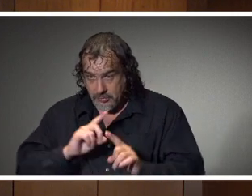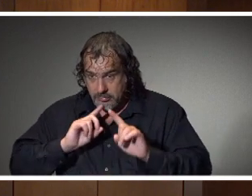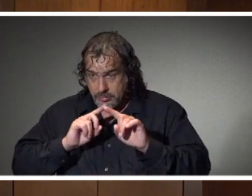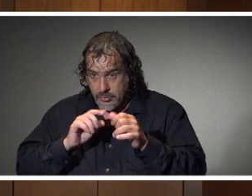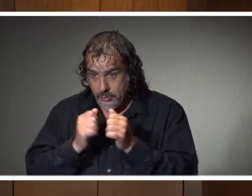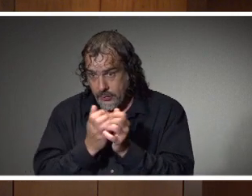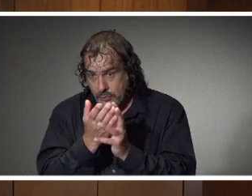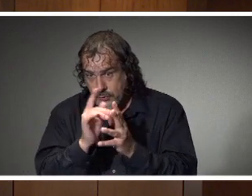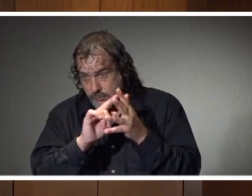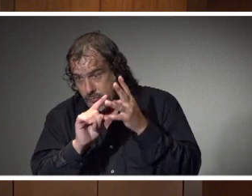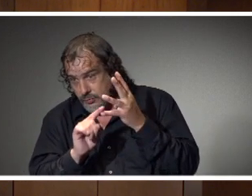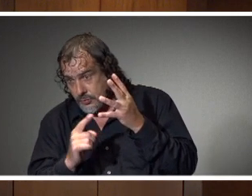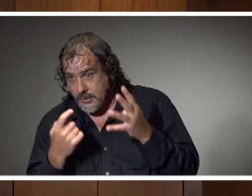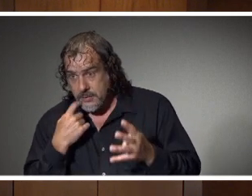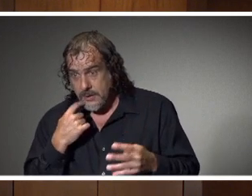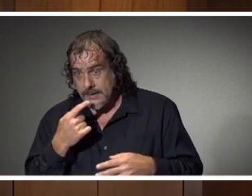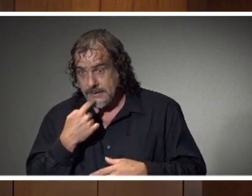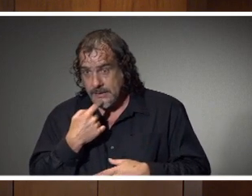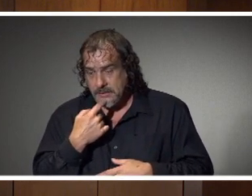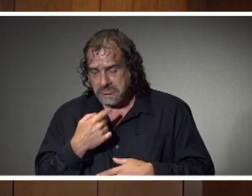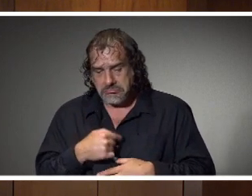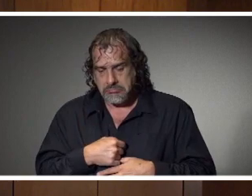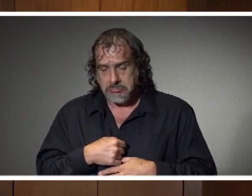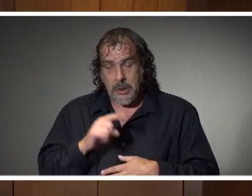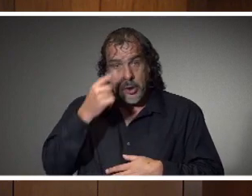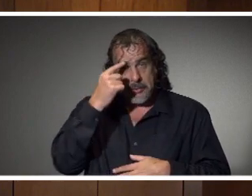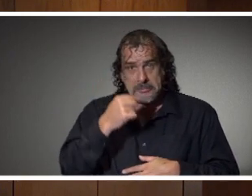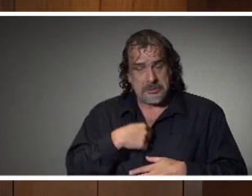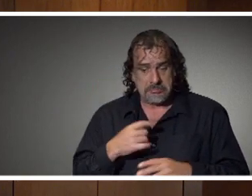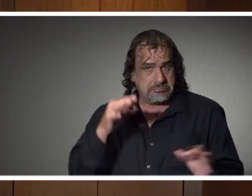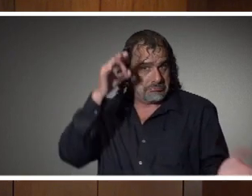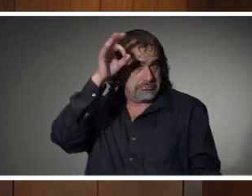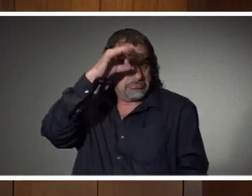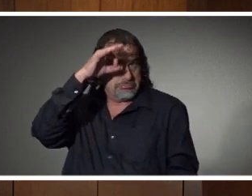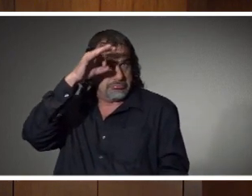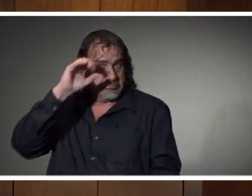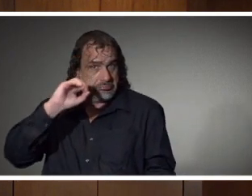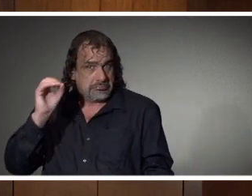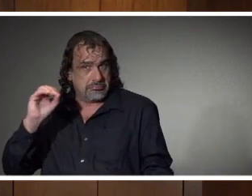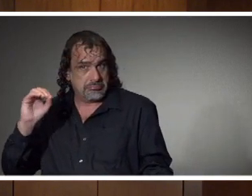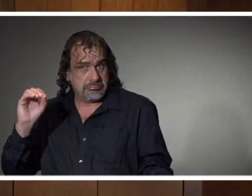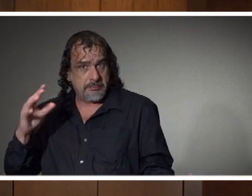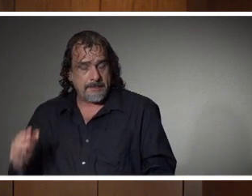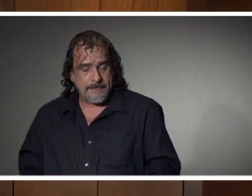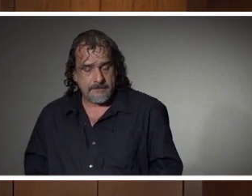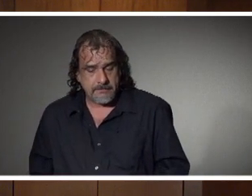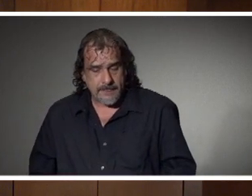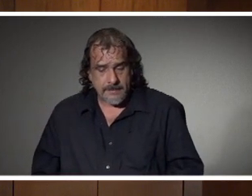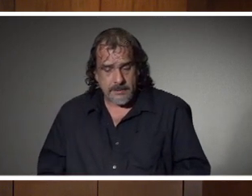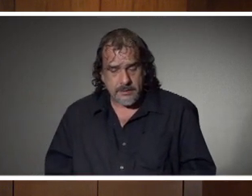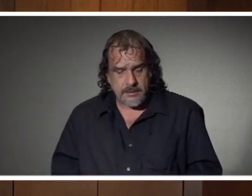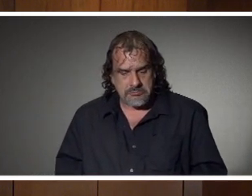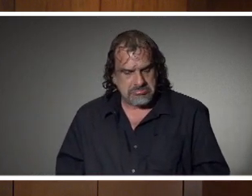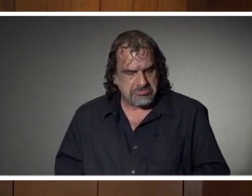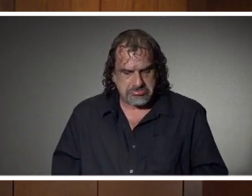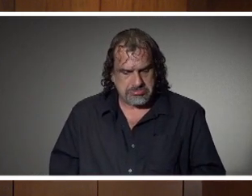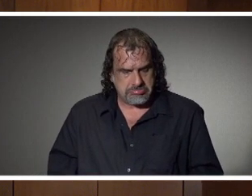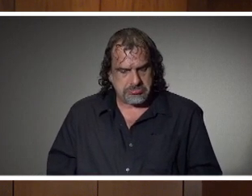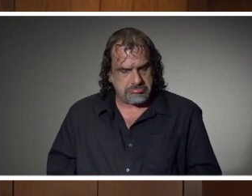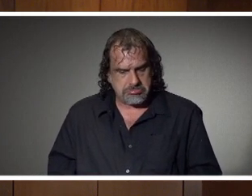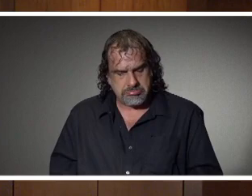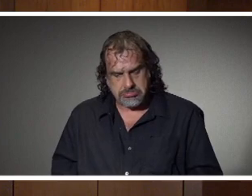Mm-hmm. I am not aware of any reporting issues personally, and I'm not aware,